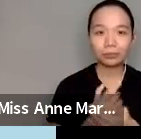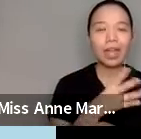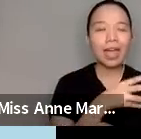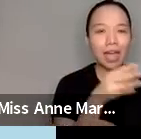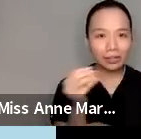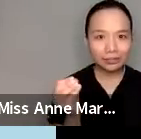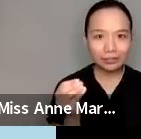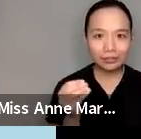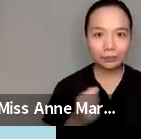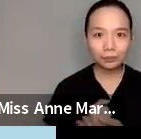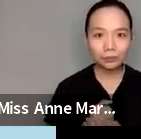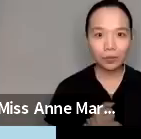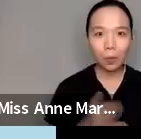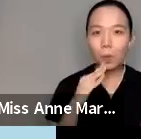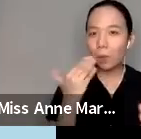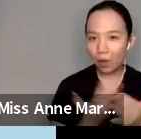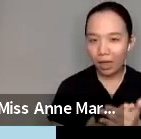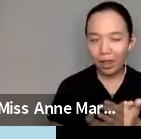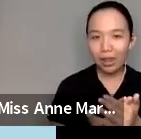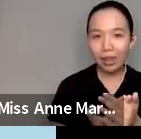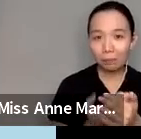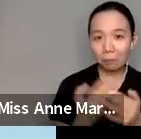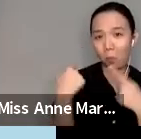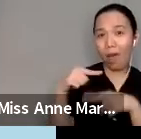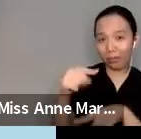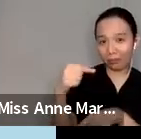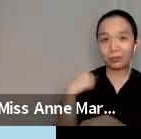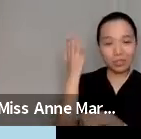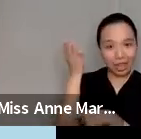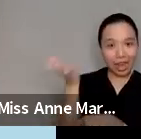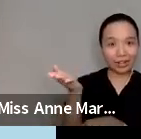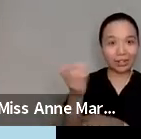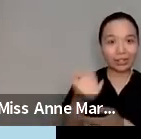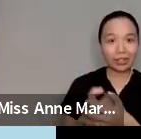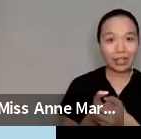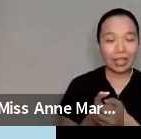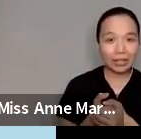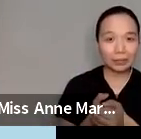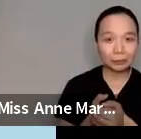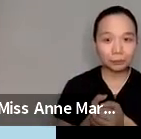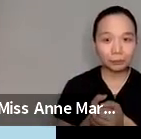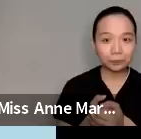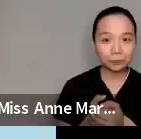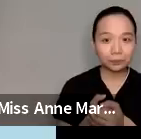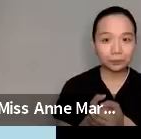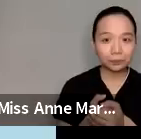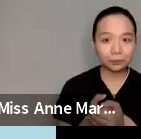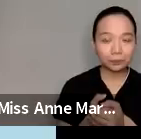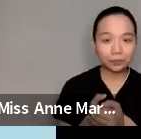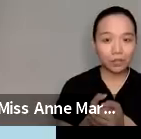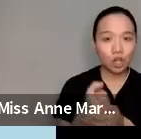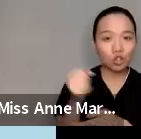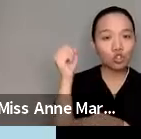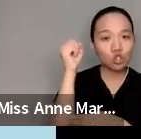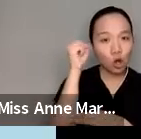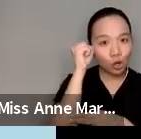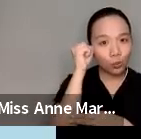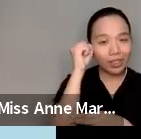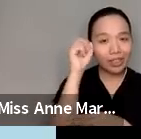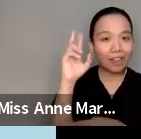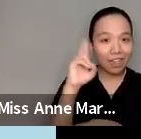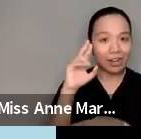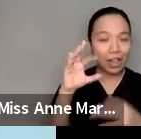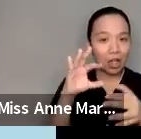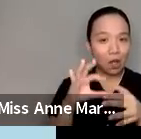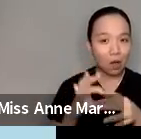And while I was there, um, Sorin Rivera, who